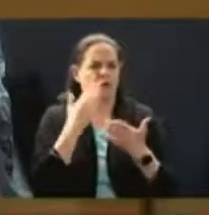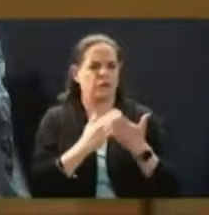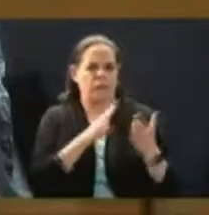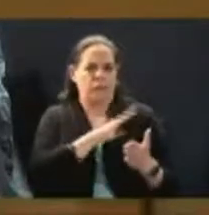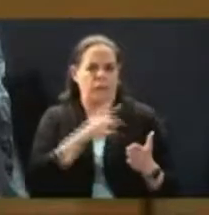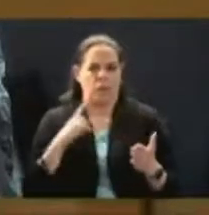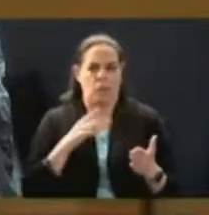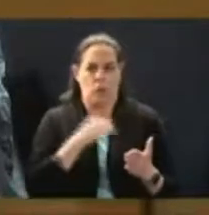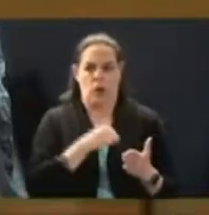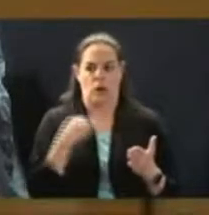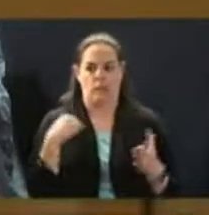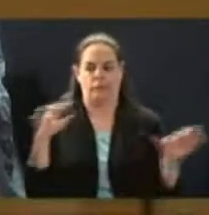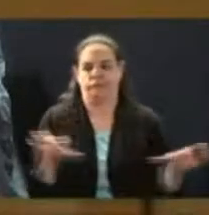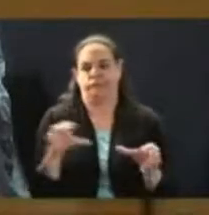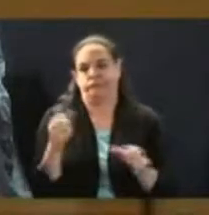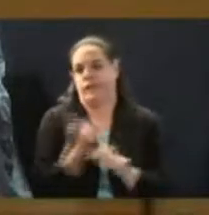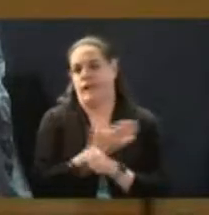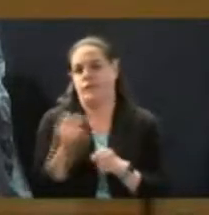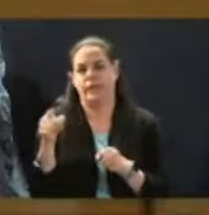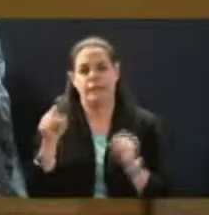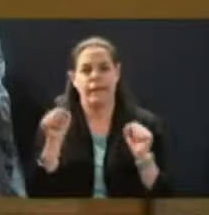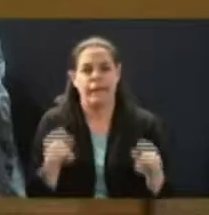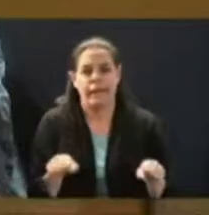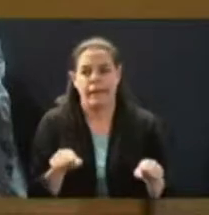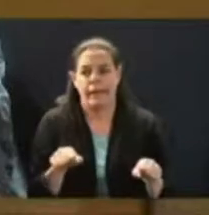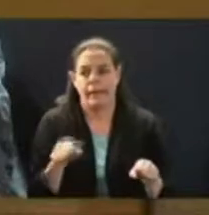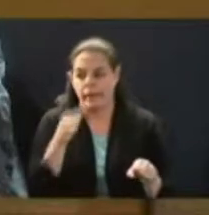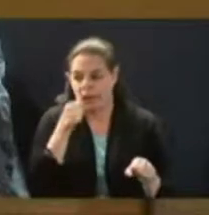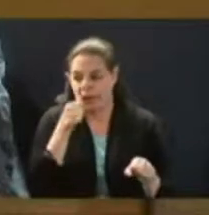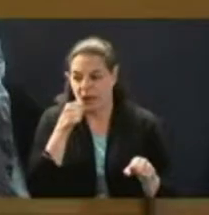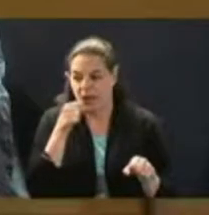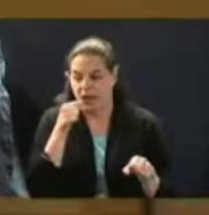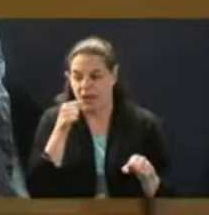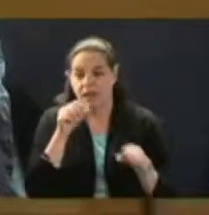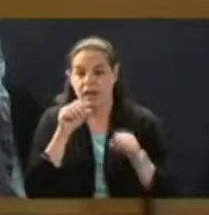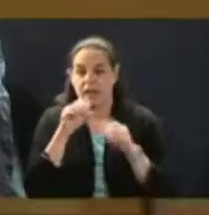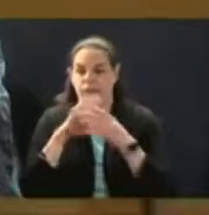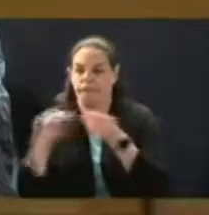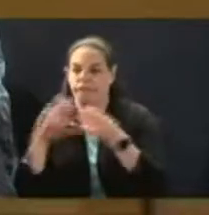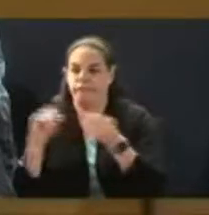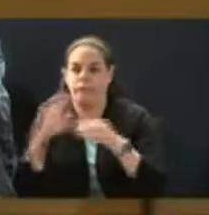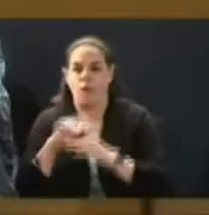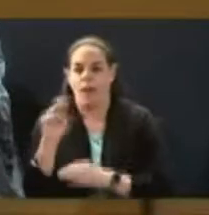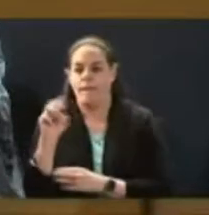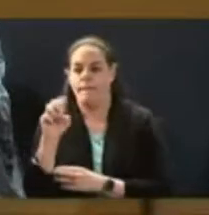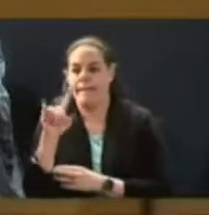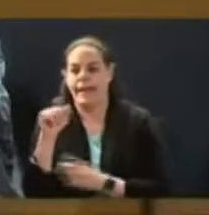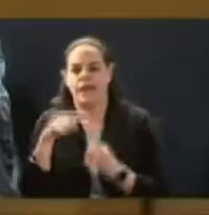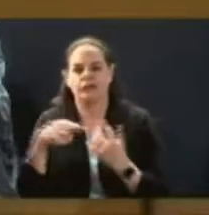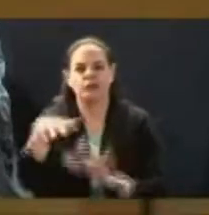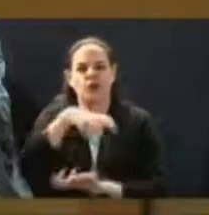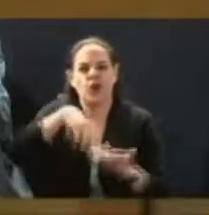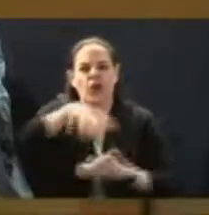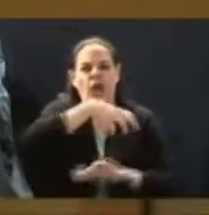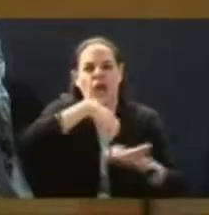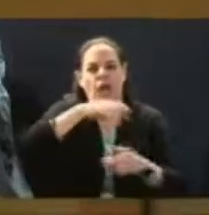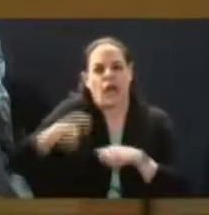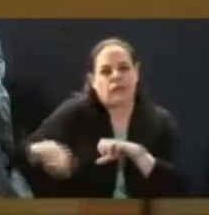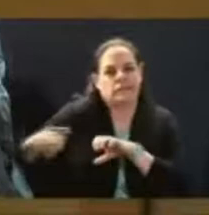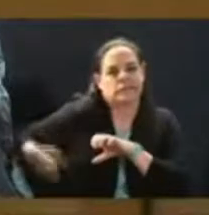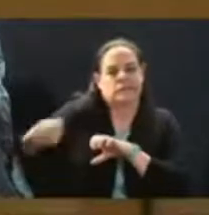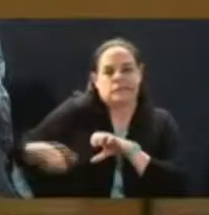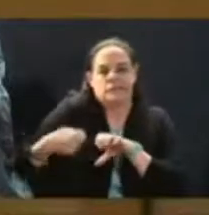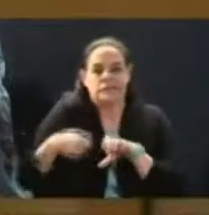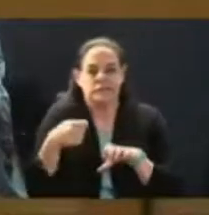have done everything they can on media to stir it up, for lack of a